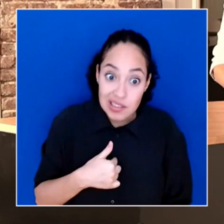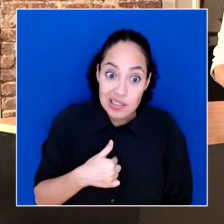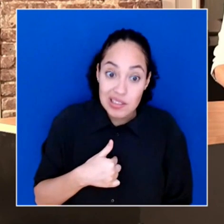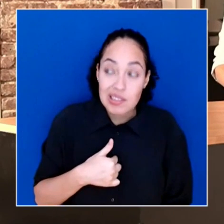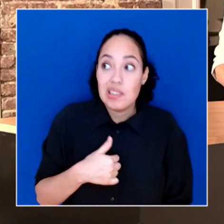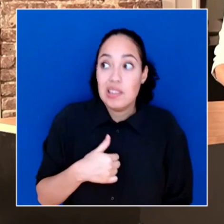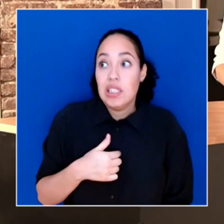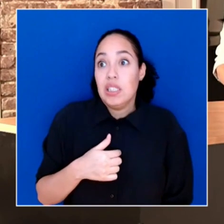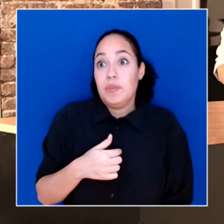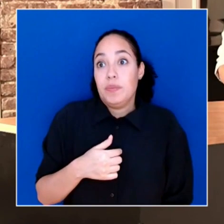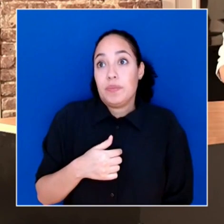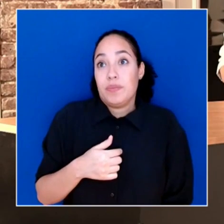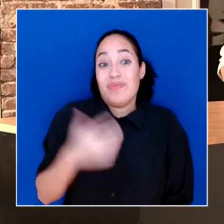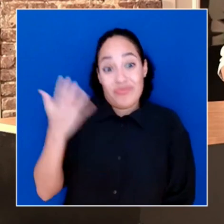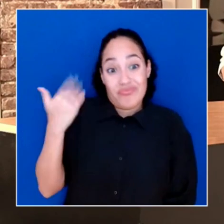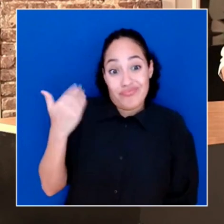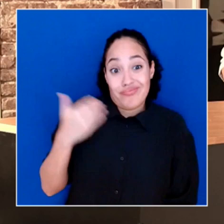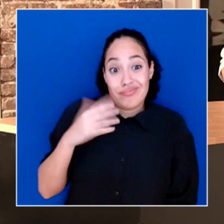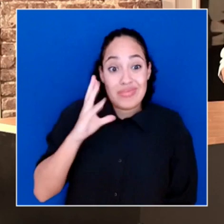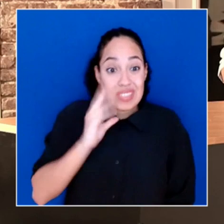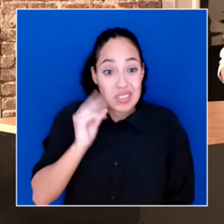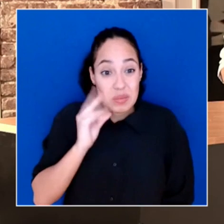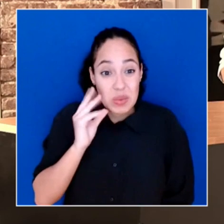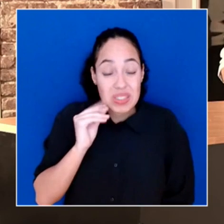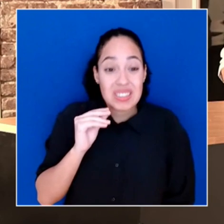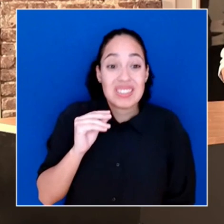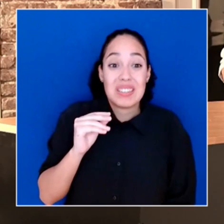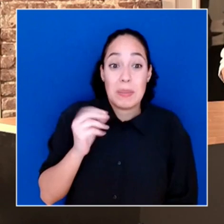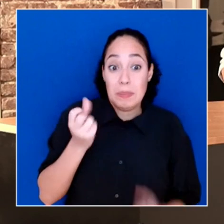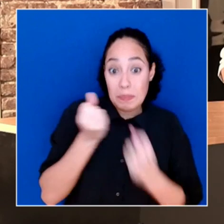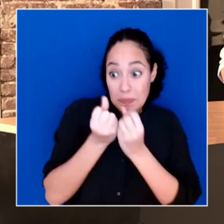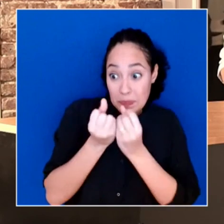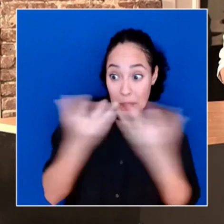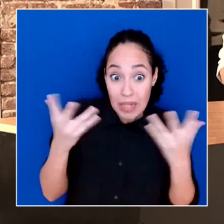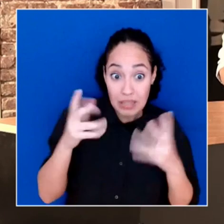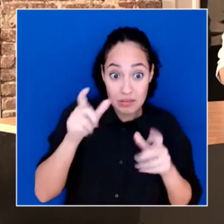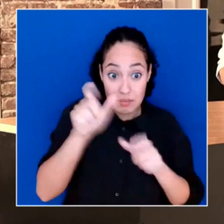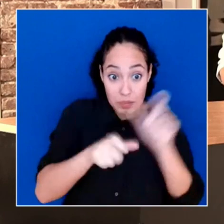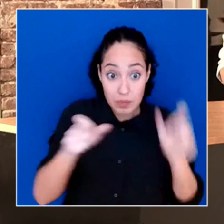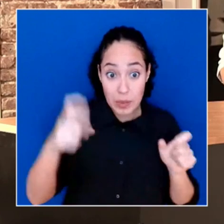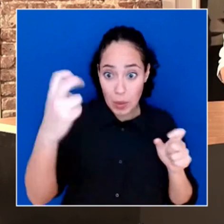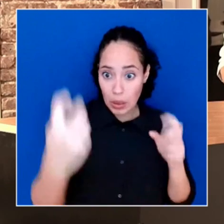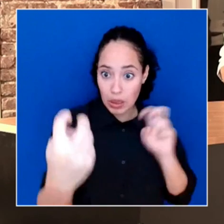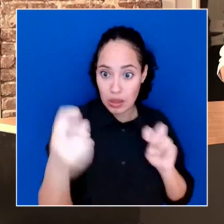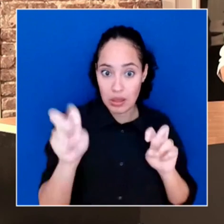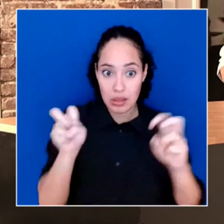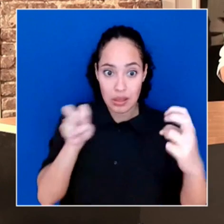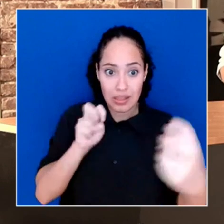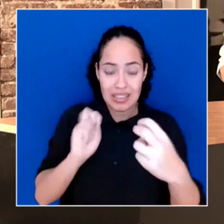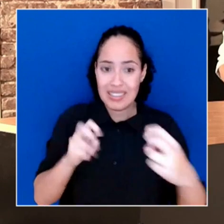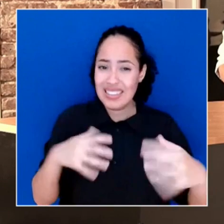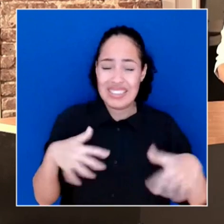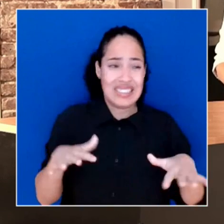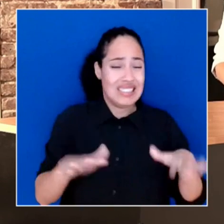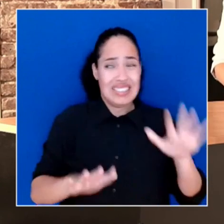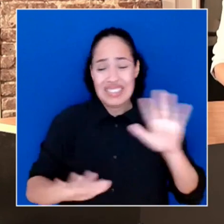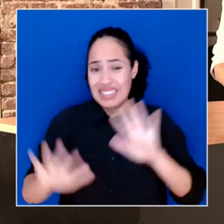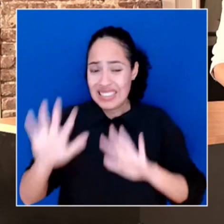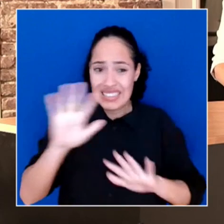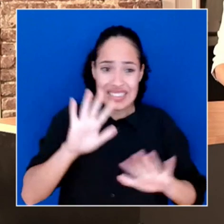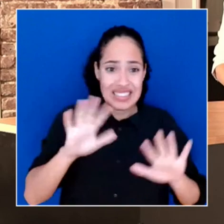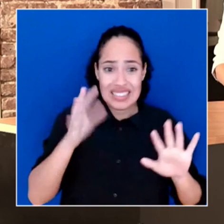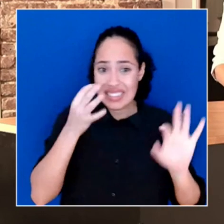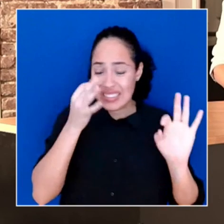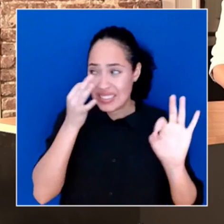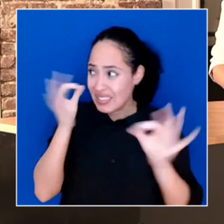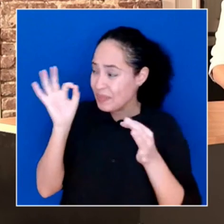still, when it was busy, I found it very hard to focus and to stay in flow or even get in flow. And as